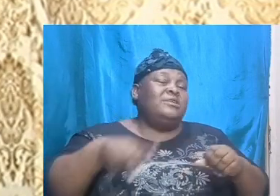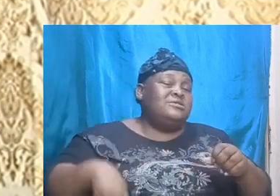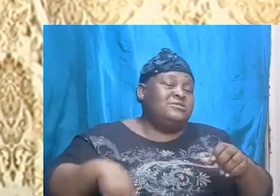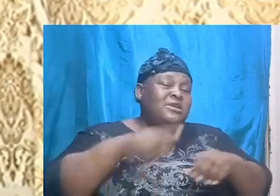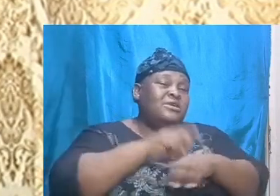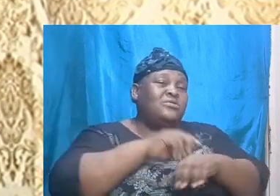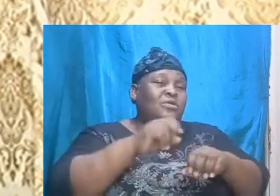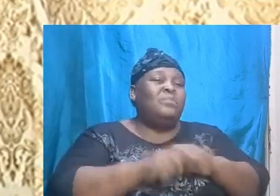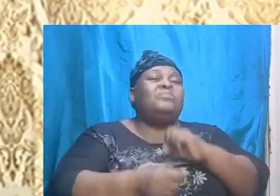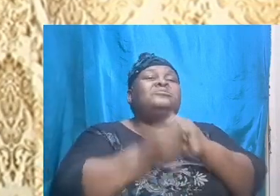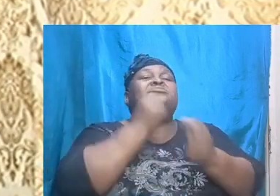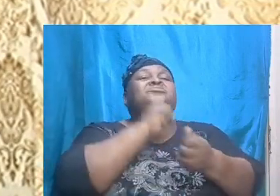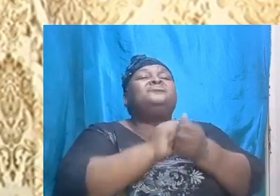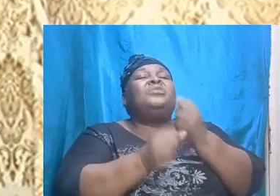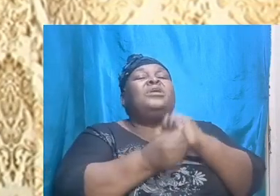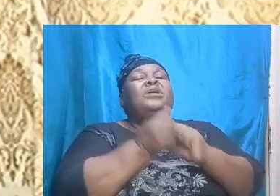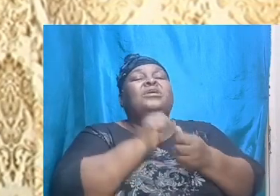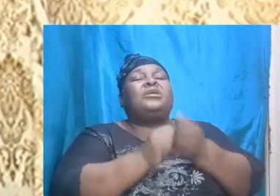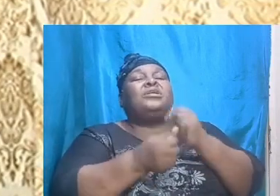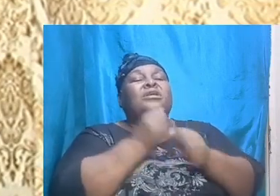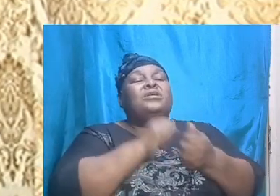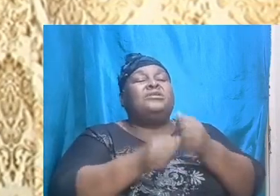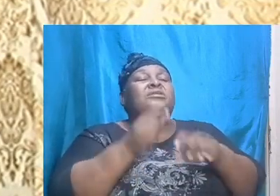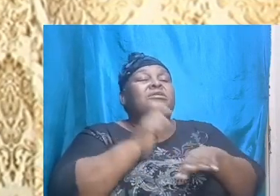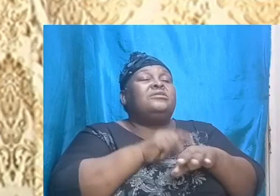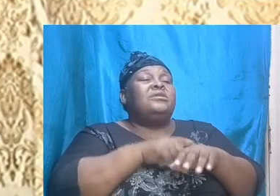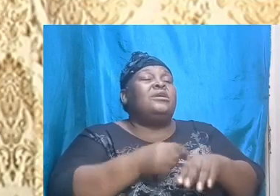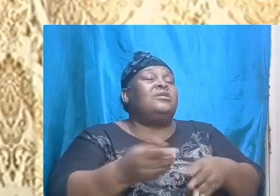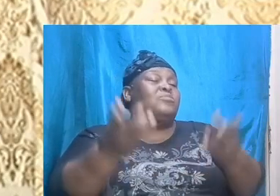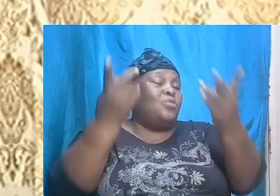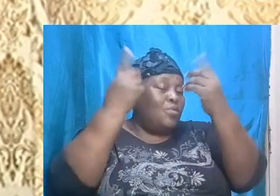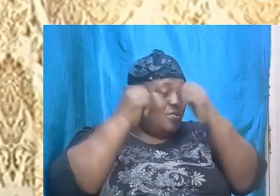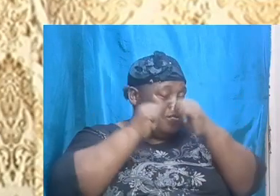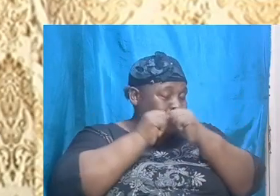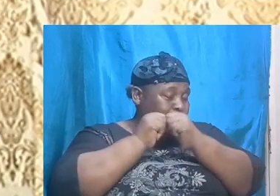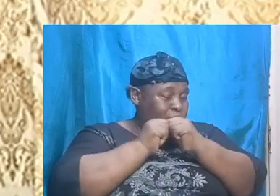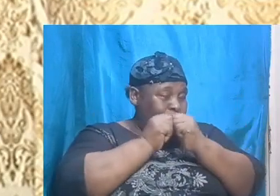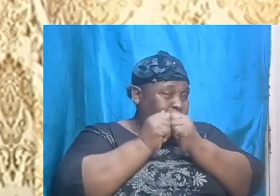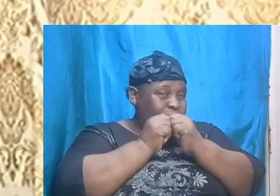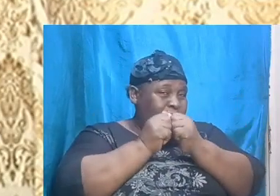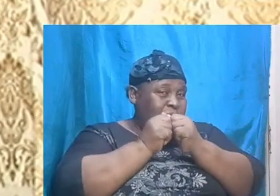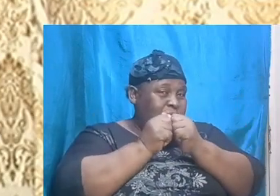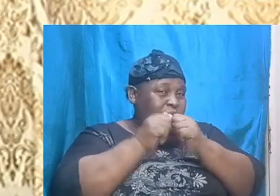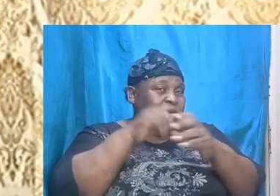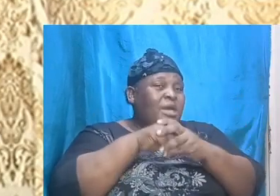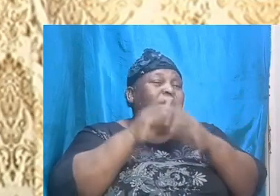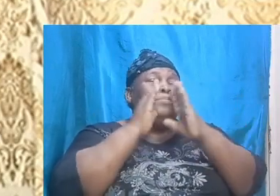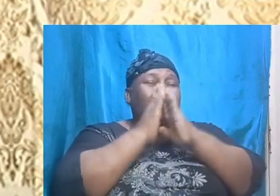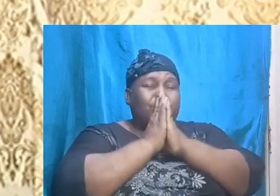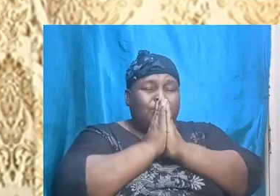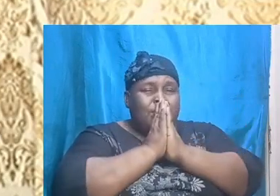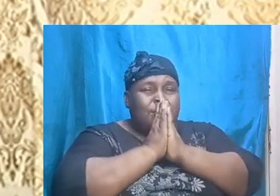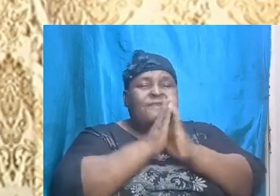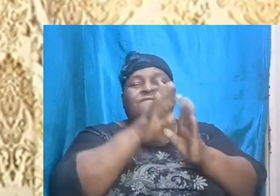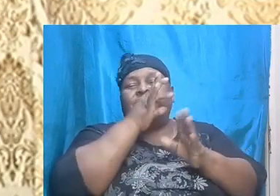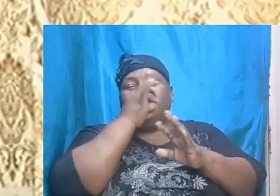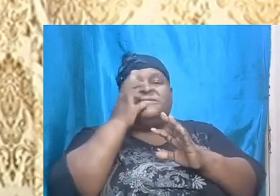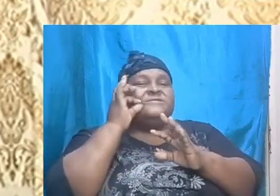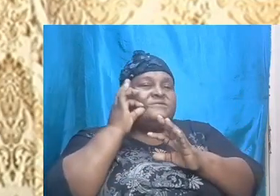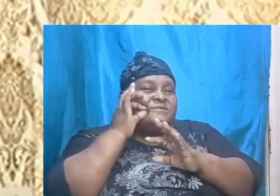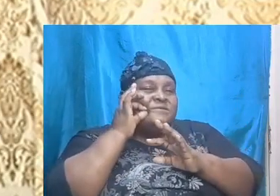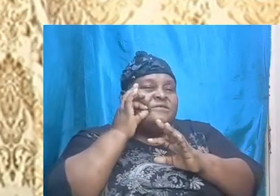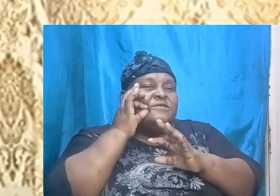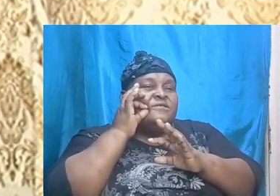we decide to combine our efforts, we are combined in terms of prayer. We are combined in terms of fasting. We are combined in terms